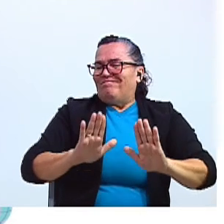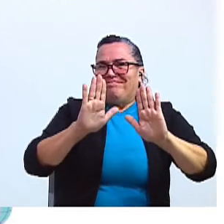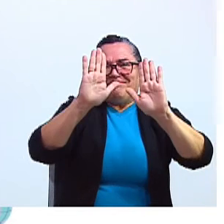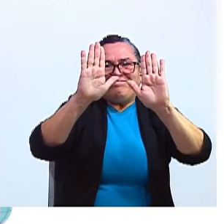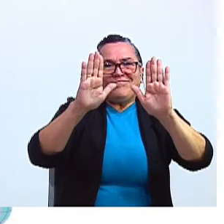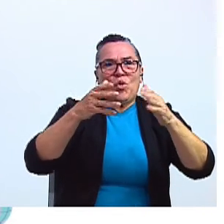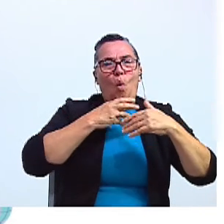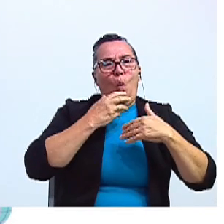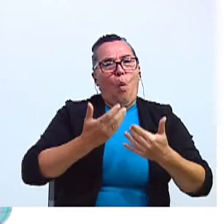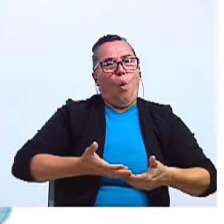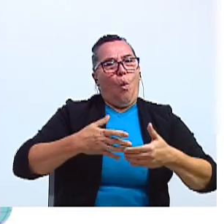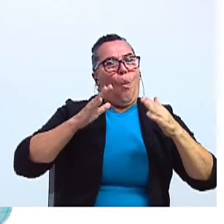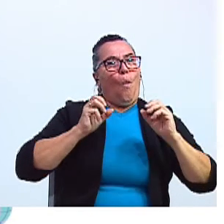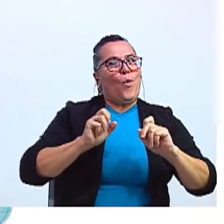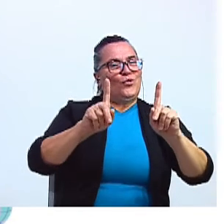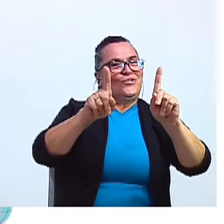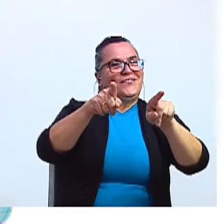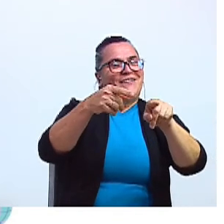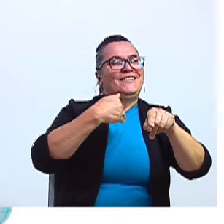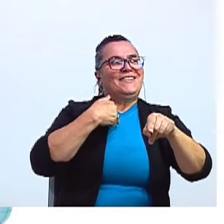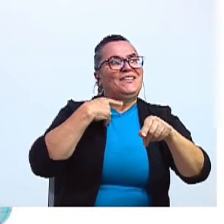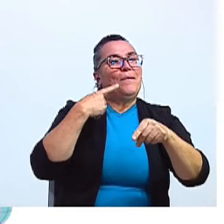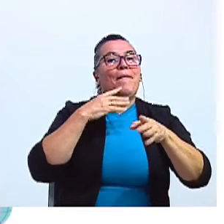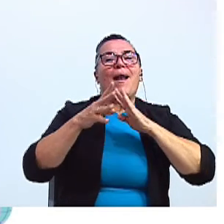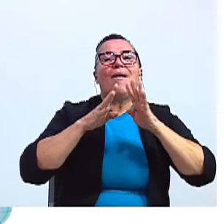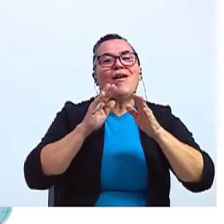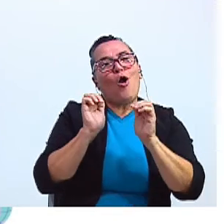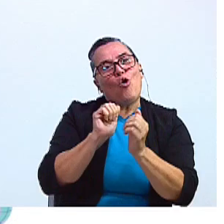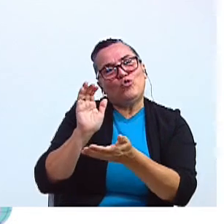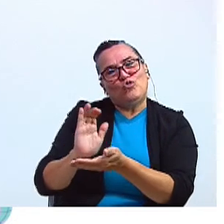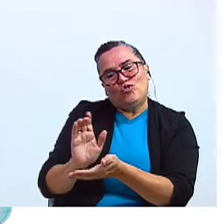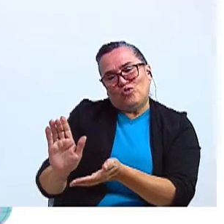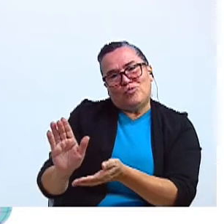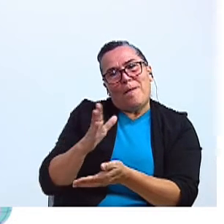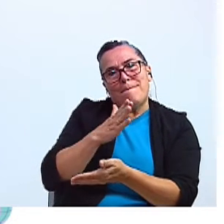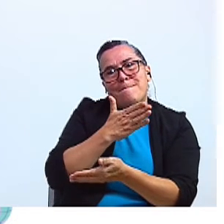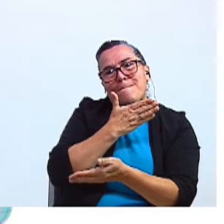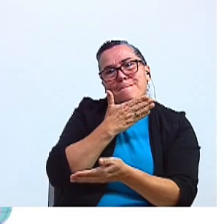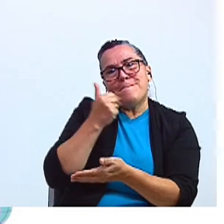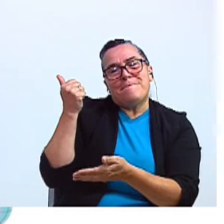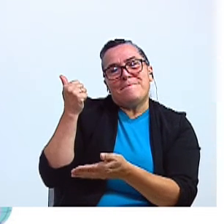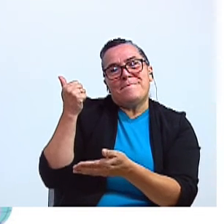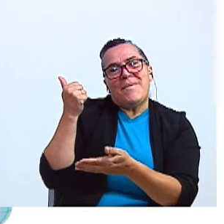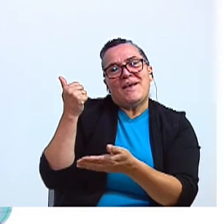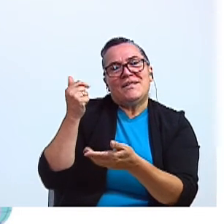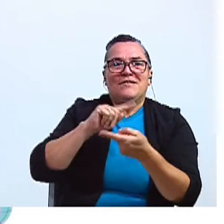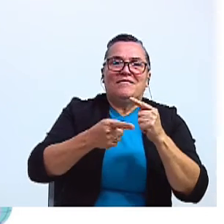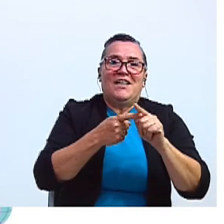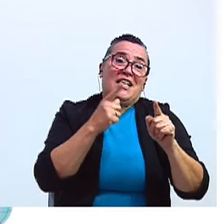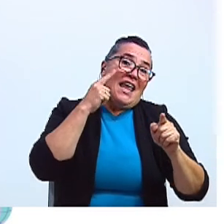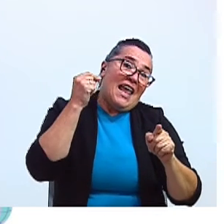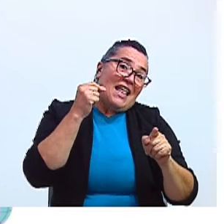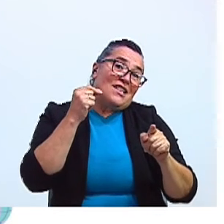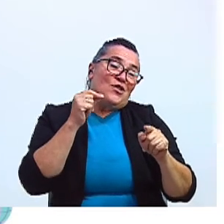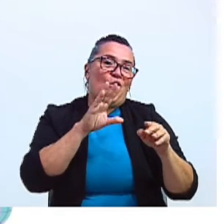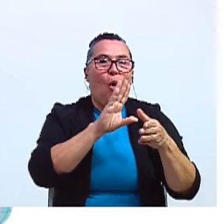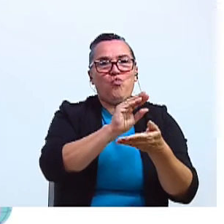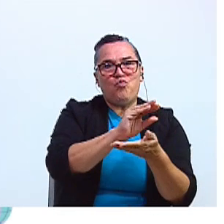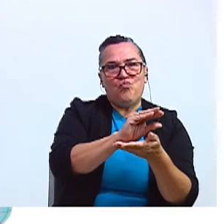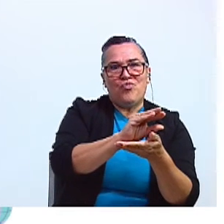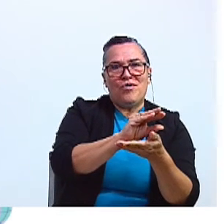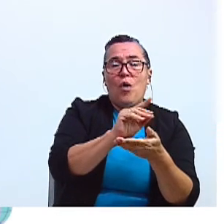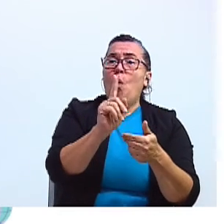awesome opportunity you could have for speaking with your best friend, your dog or your cat. There is only